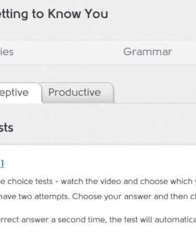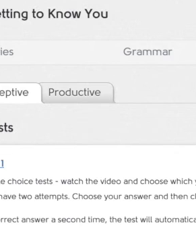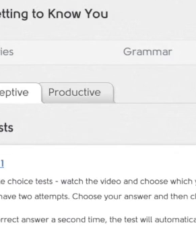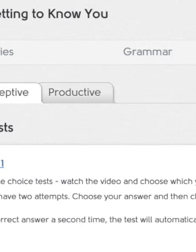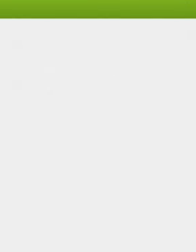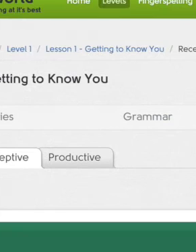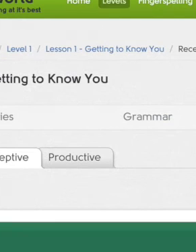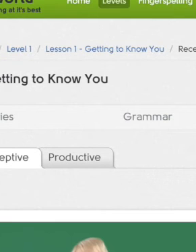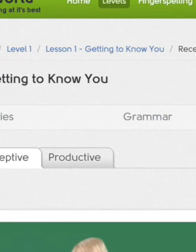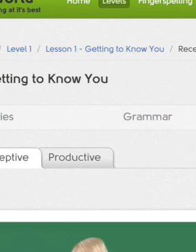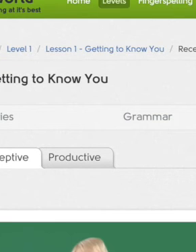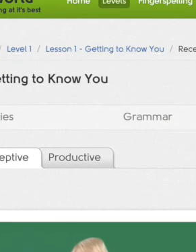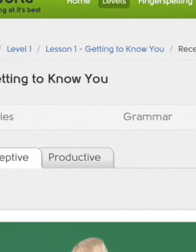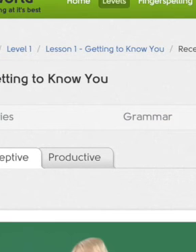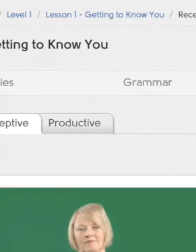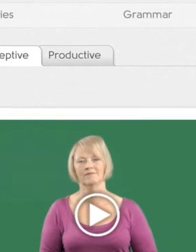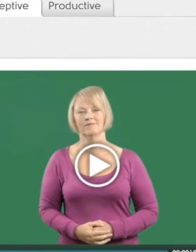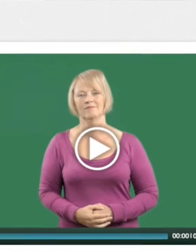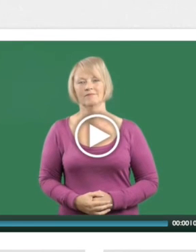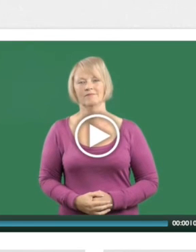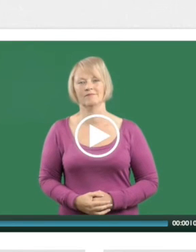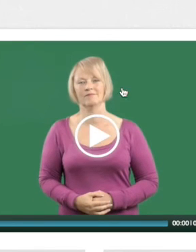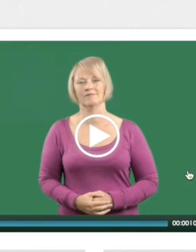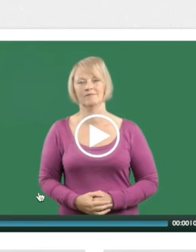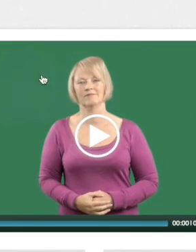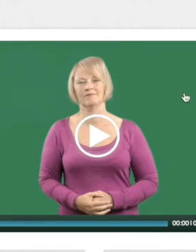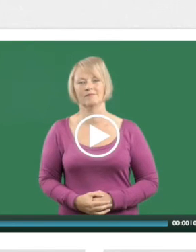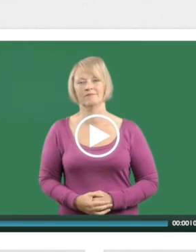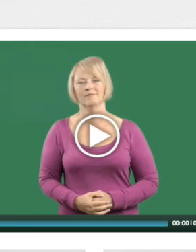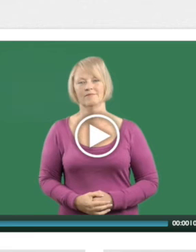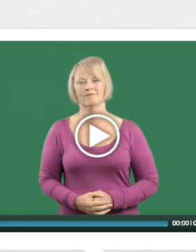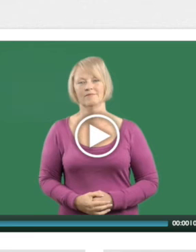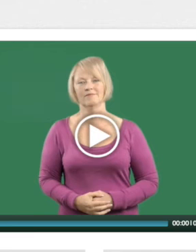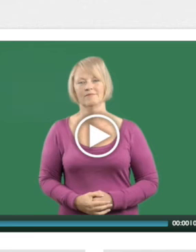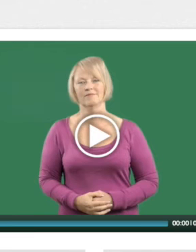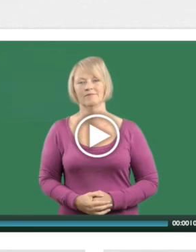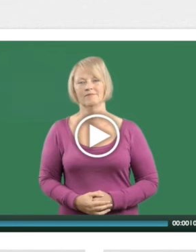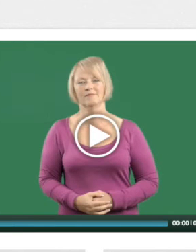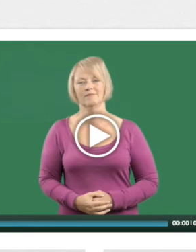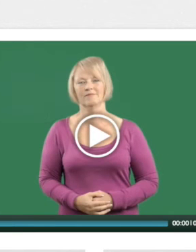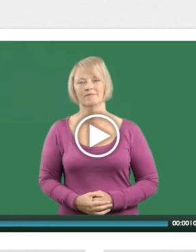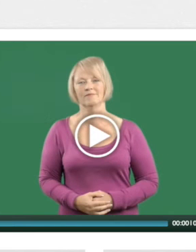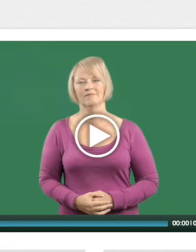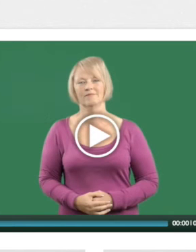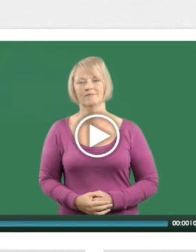work very simply. You have your video at the top here which you can watch twice